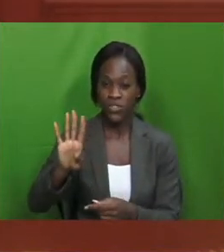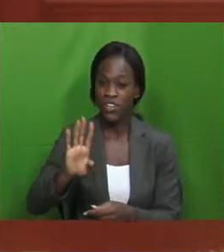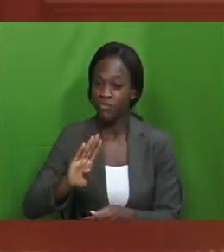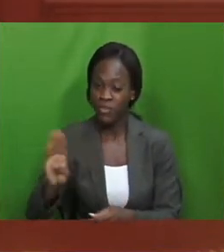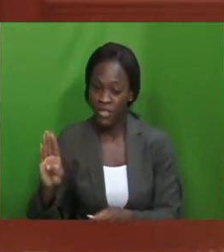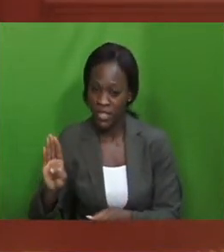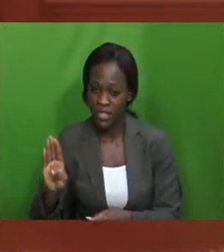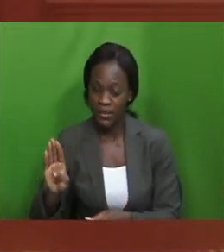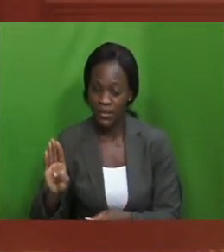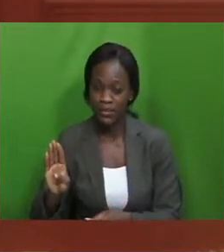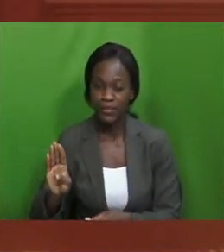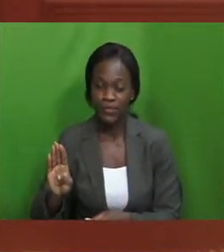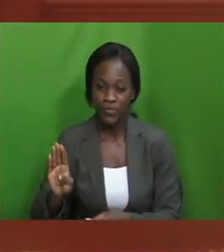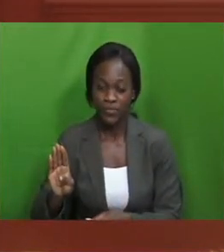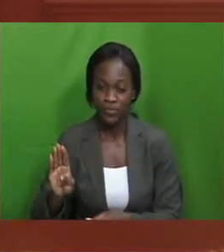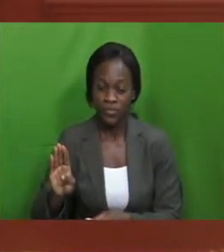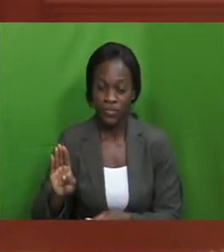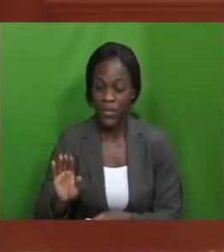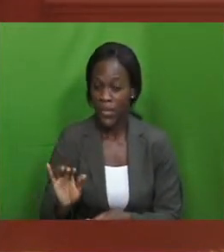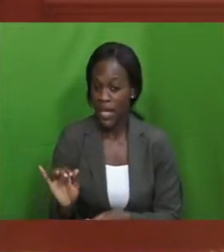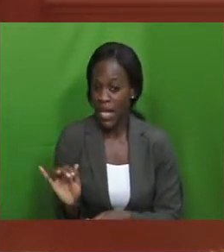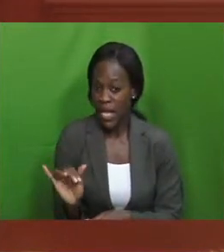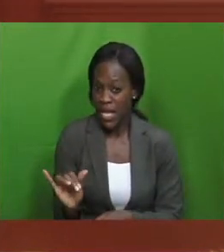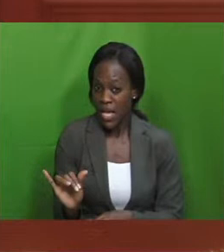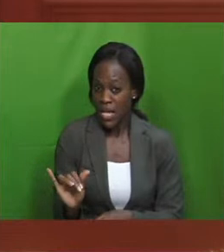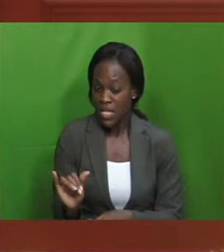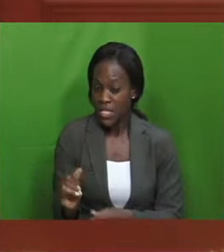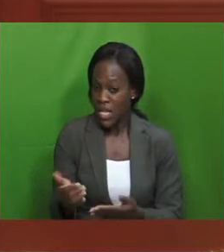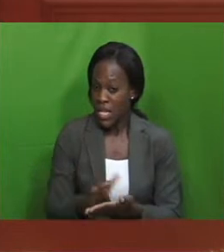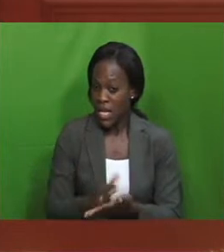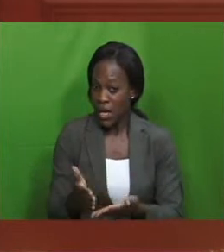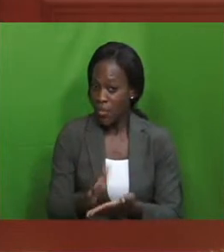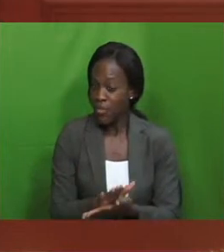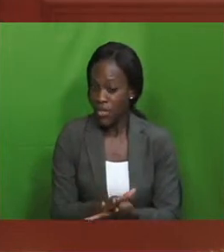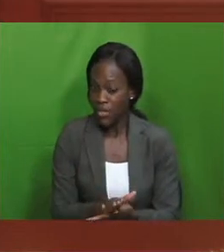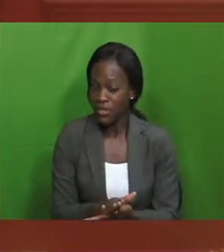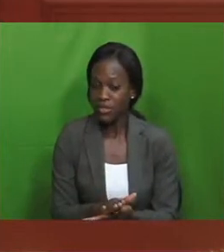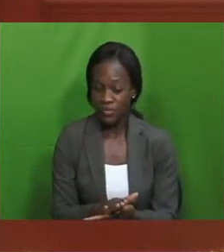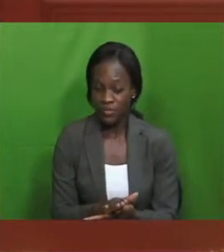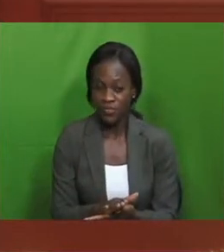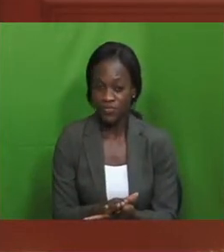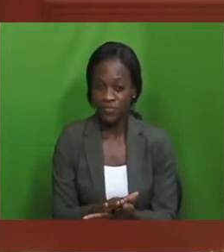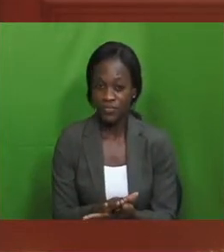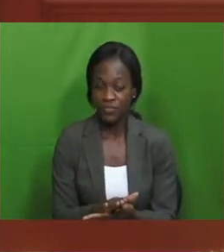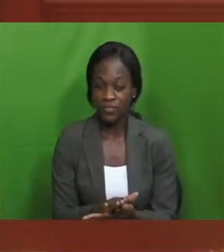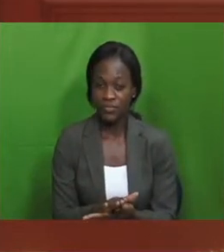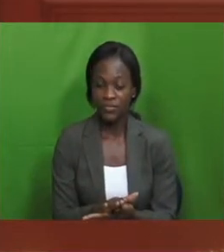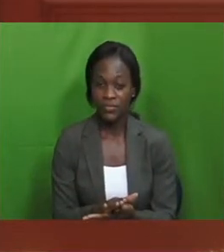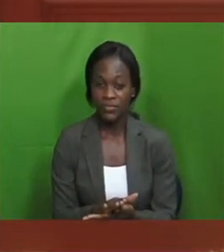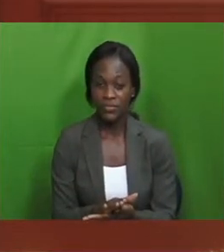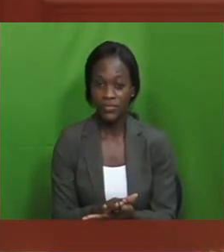billion. Mr. Speaker, still in the same page, when you come to